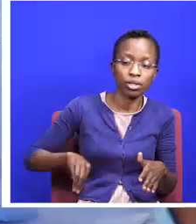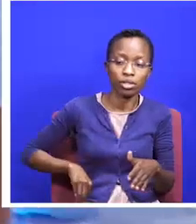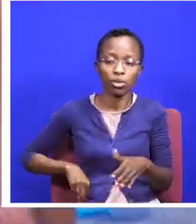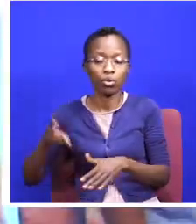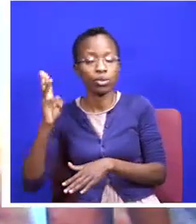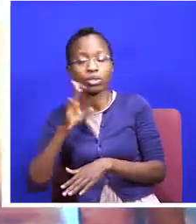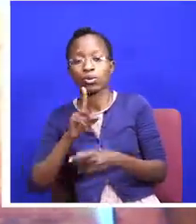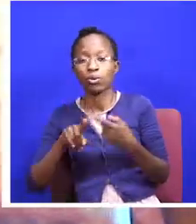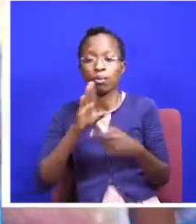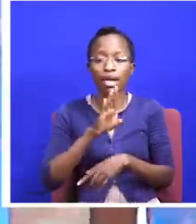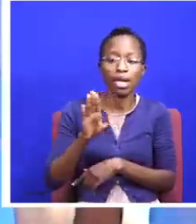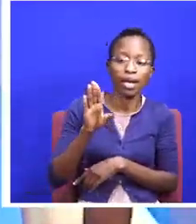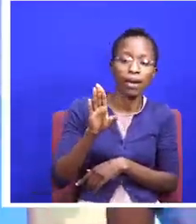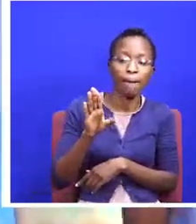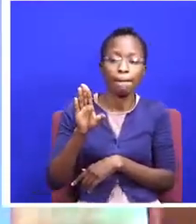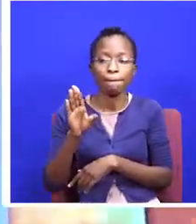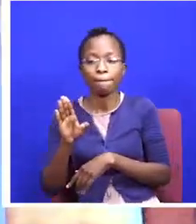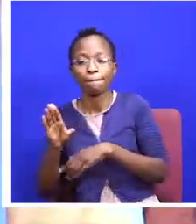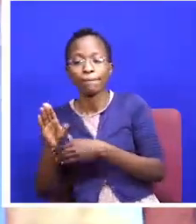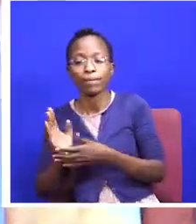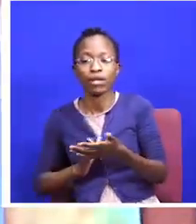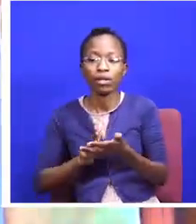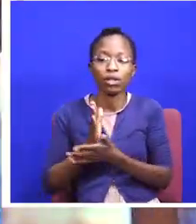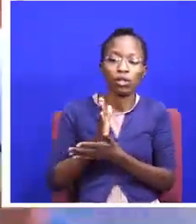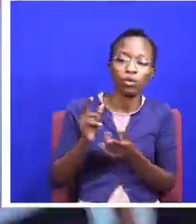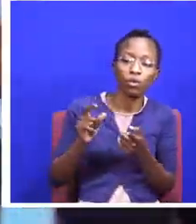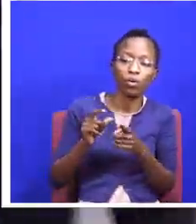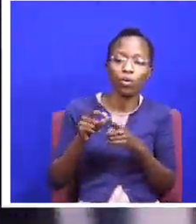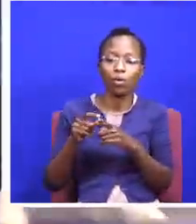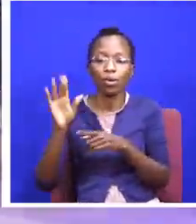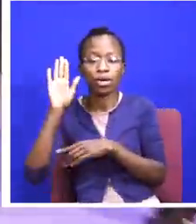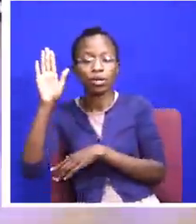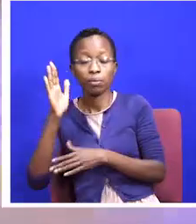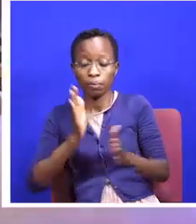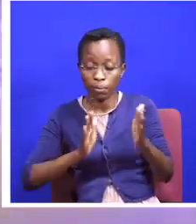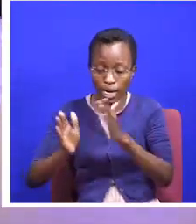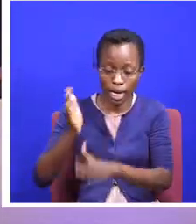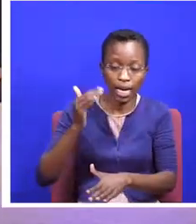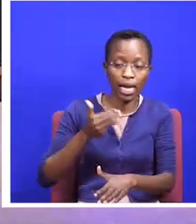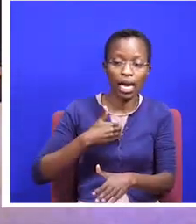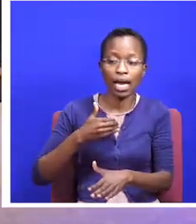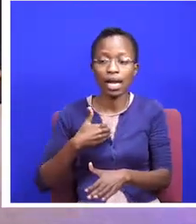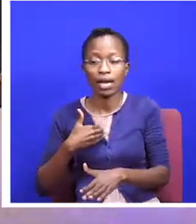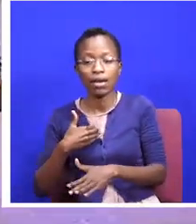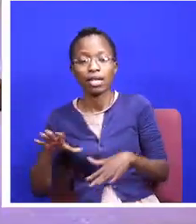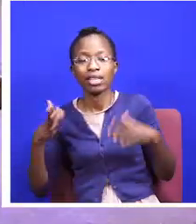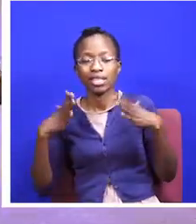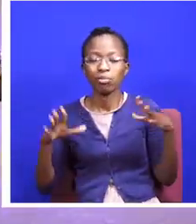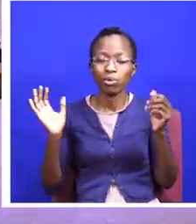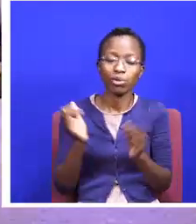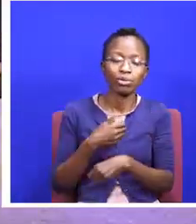what Messiah ought to be. Through your word contained the